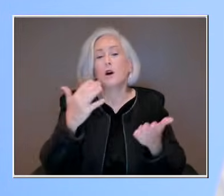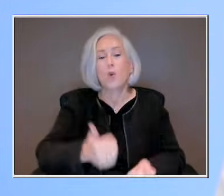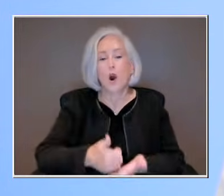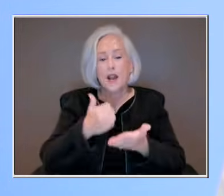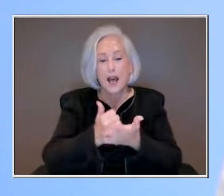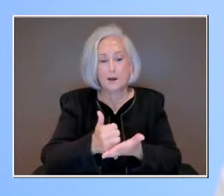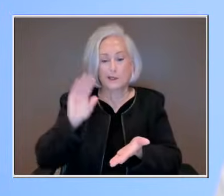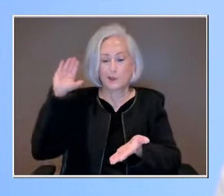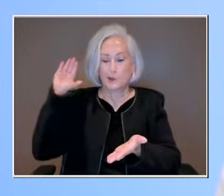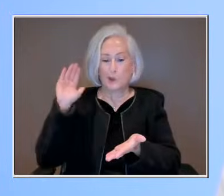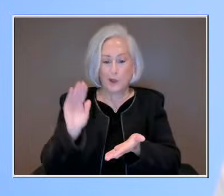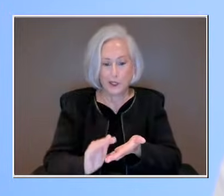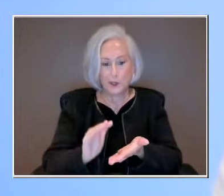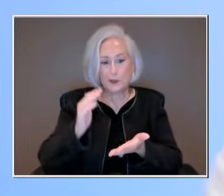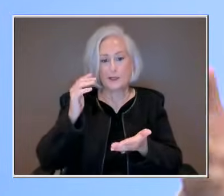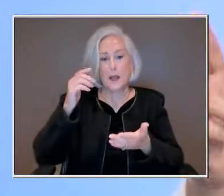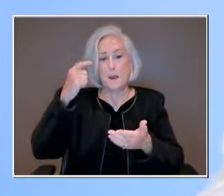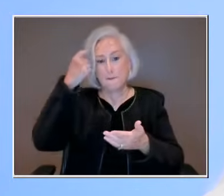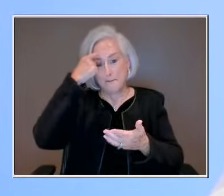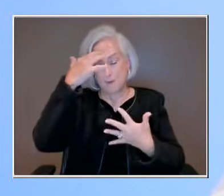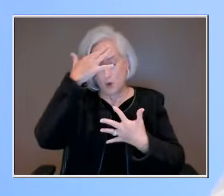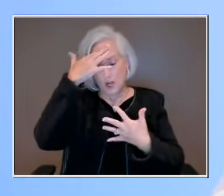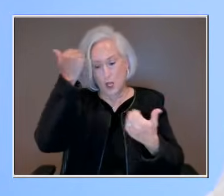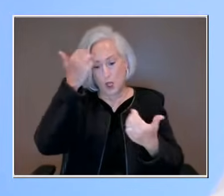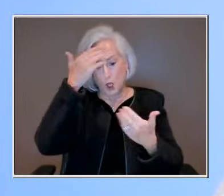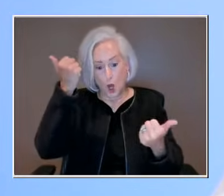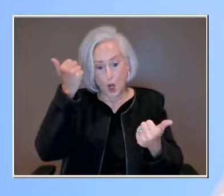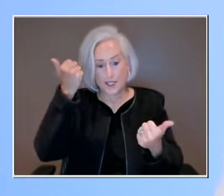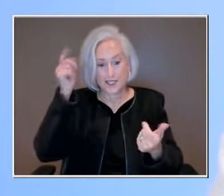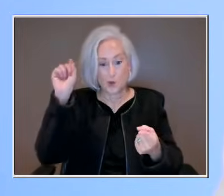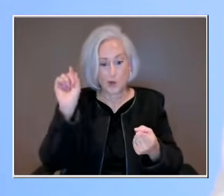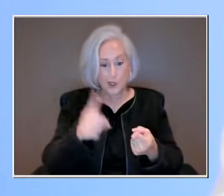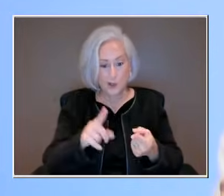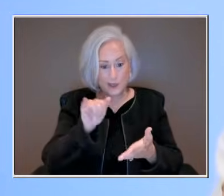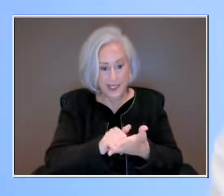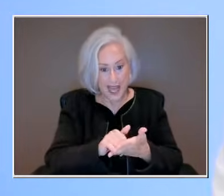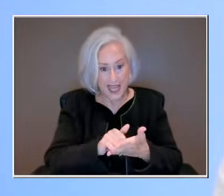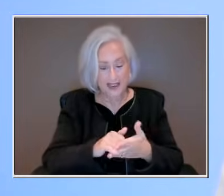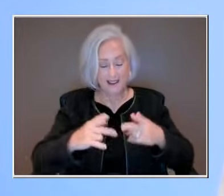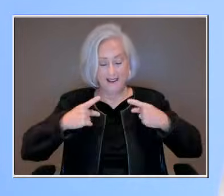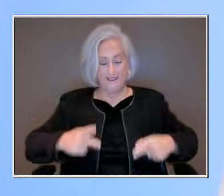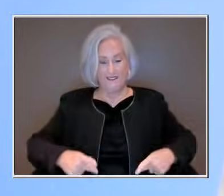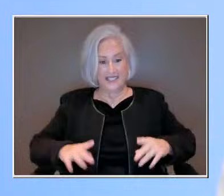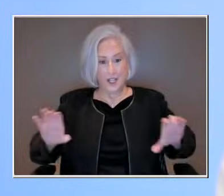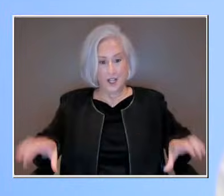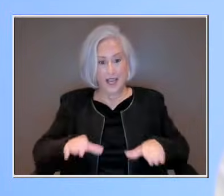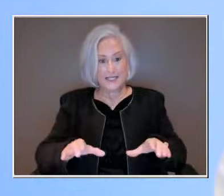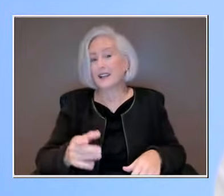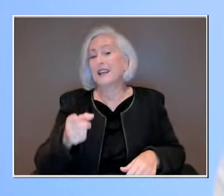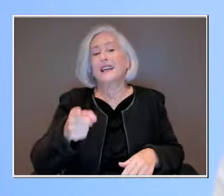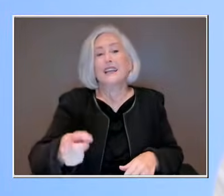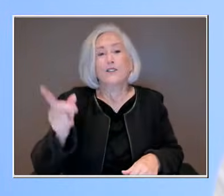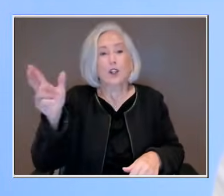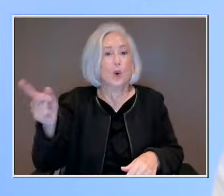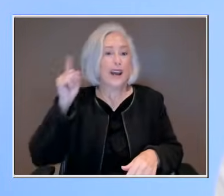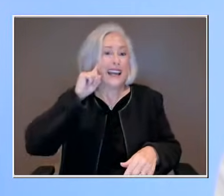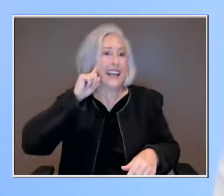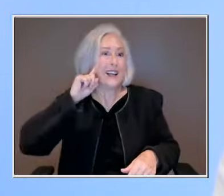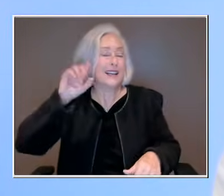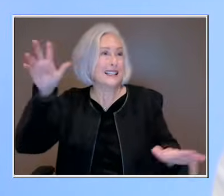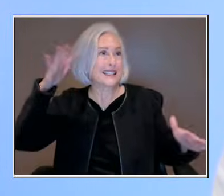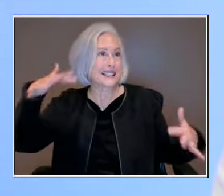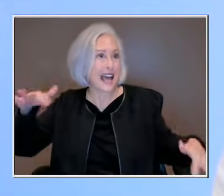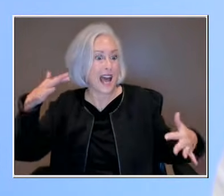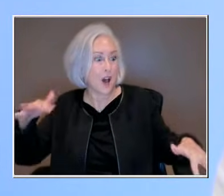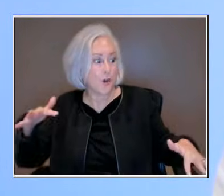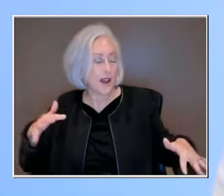loss is really physical activity. So if you have that connection of sound makes me move, I want to dance or I want to walk, that's